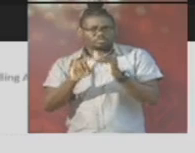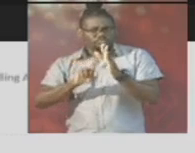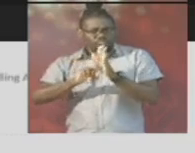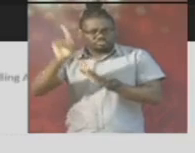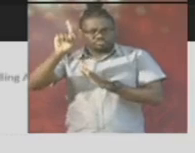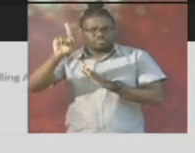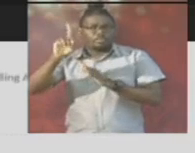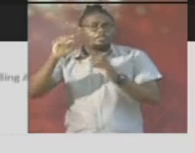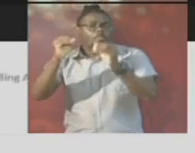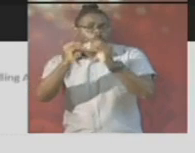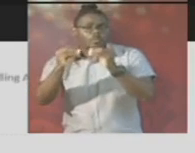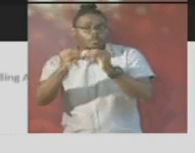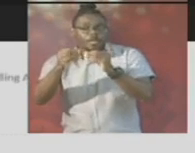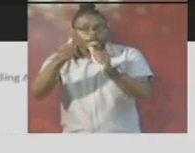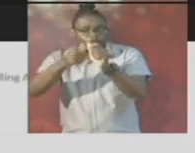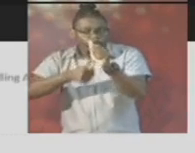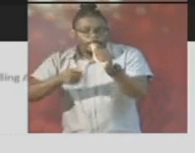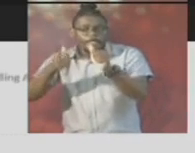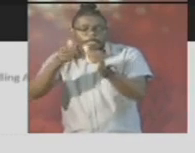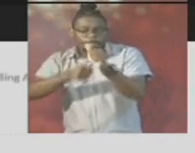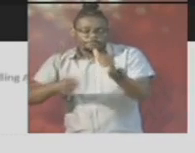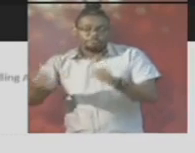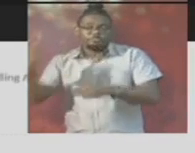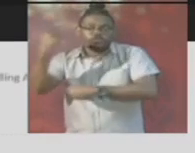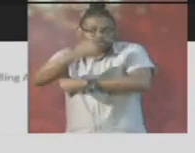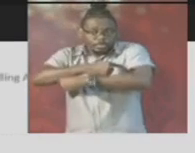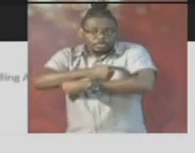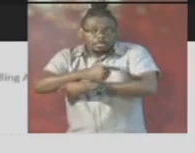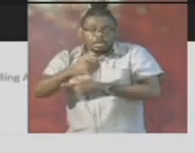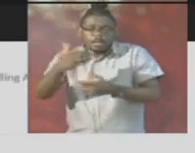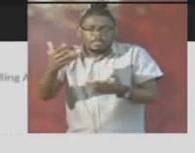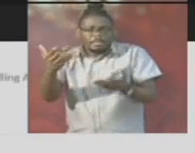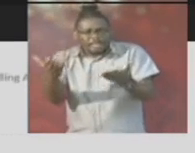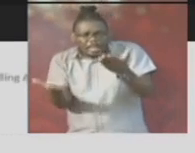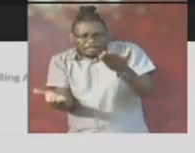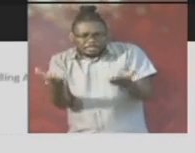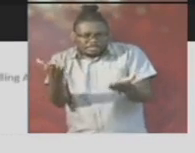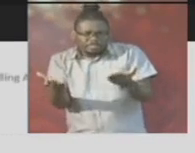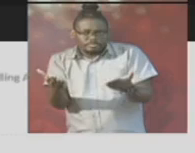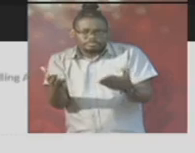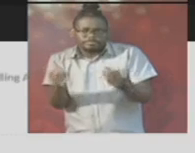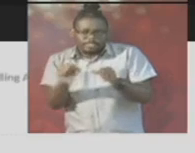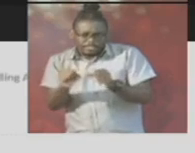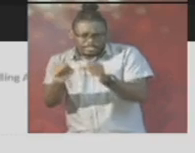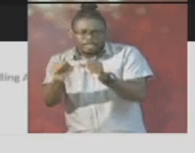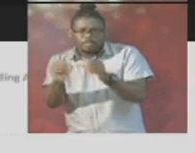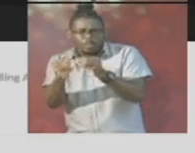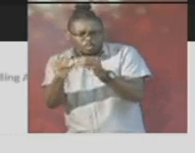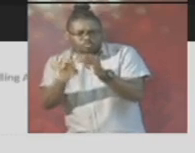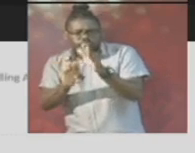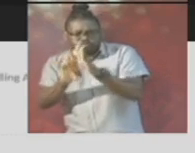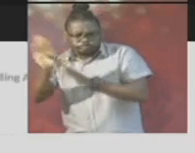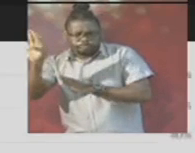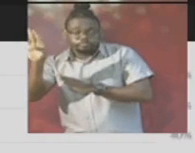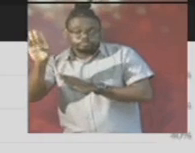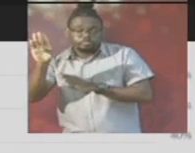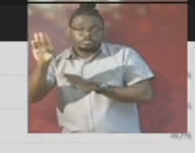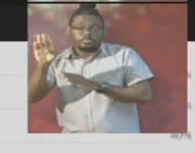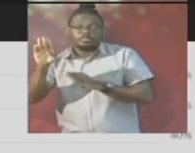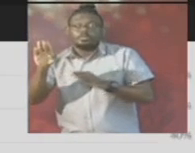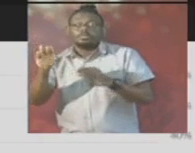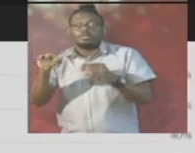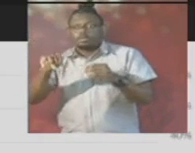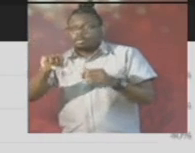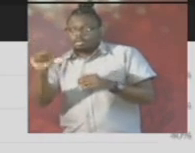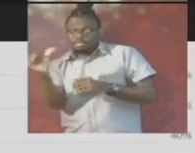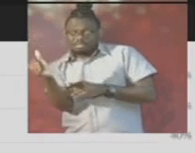on a daily basis, and that rolling average climbing steadily. Next slide, please. The other thing that we note, and we look at